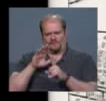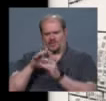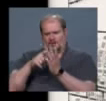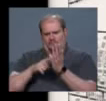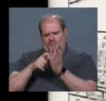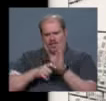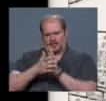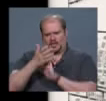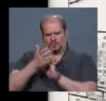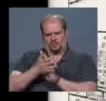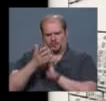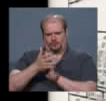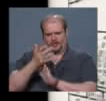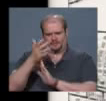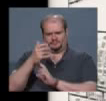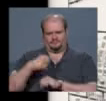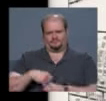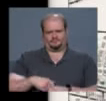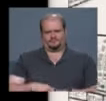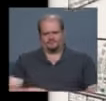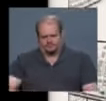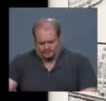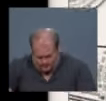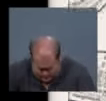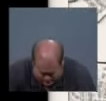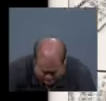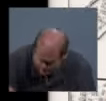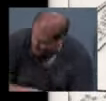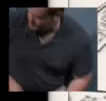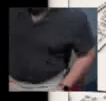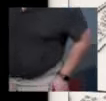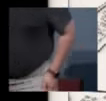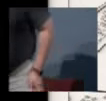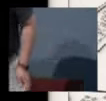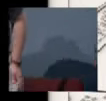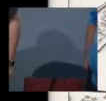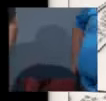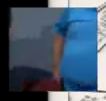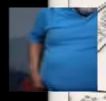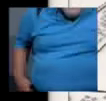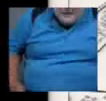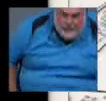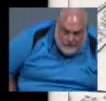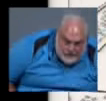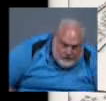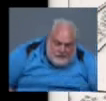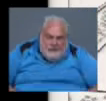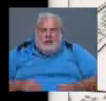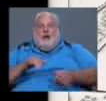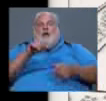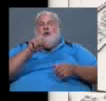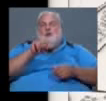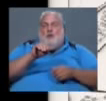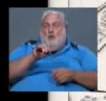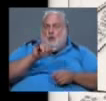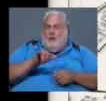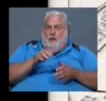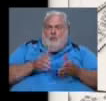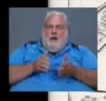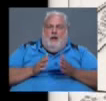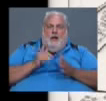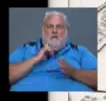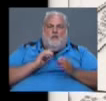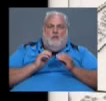mining operations. So it's for allowing them any future expansion of